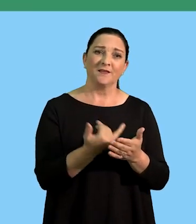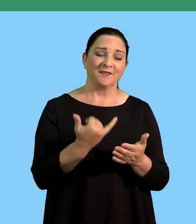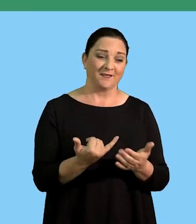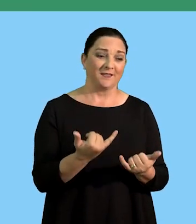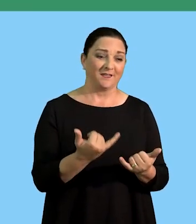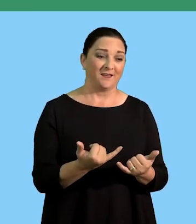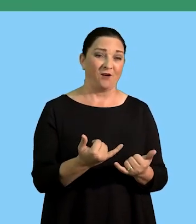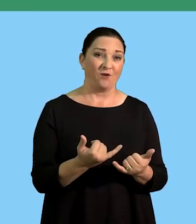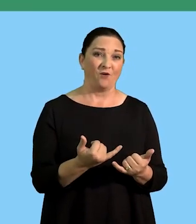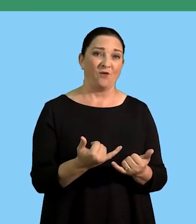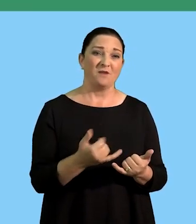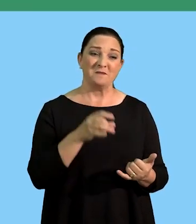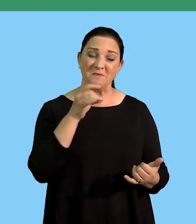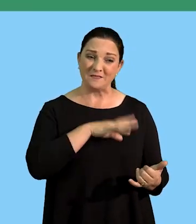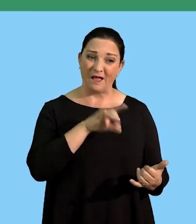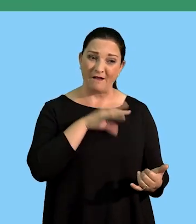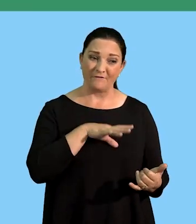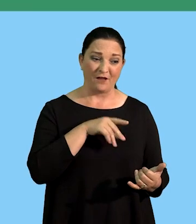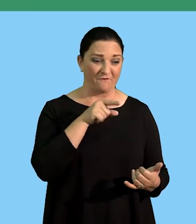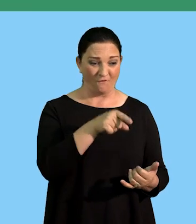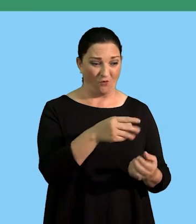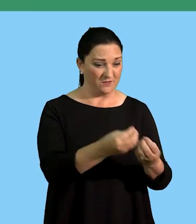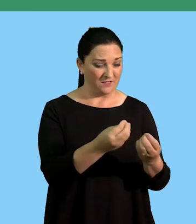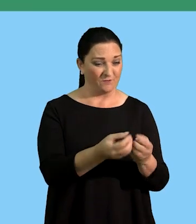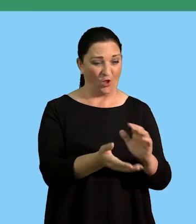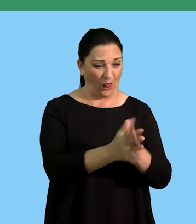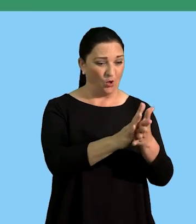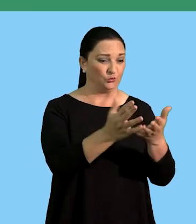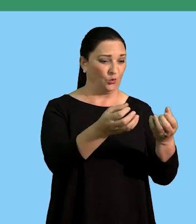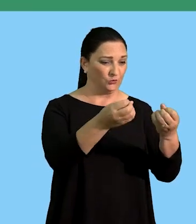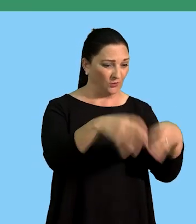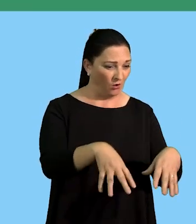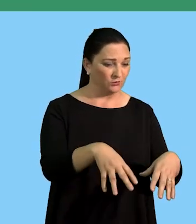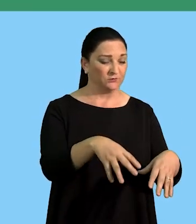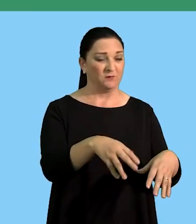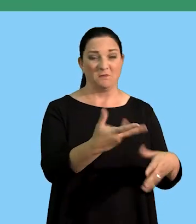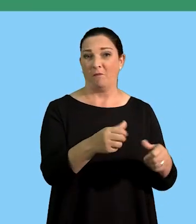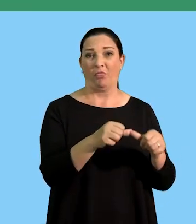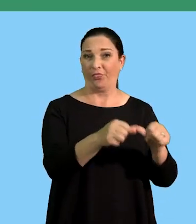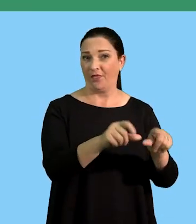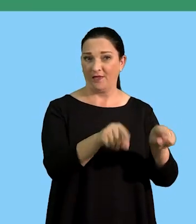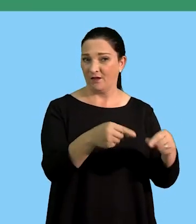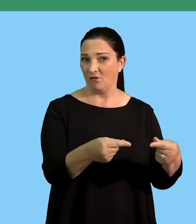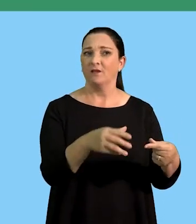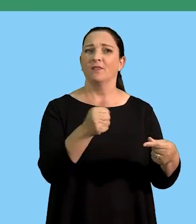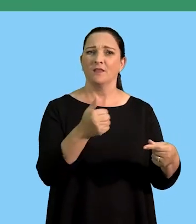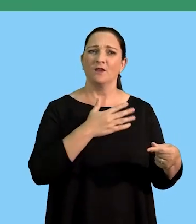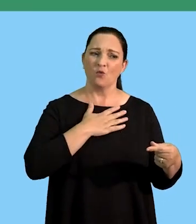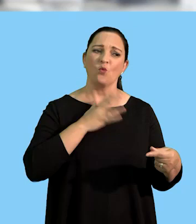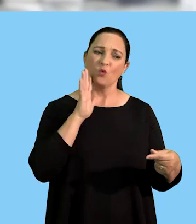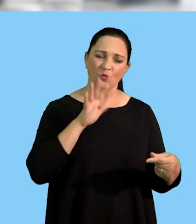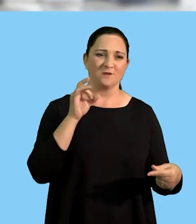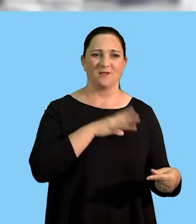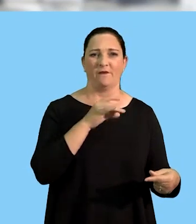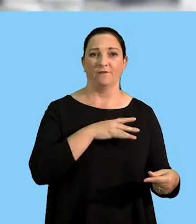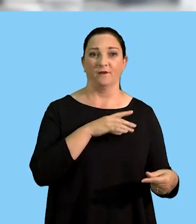suffer financial loss if the insured object is damaged, lost, or ceases to exist. So this is to say,